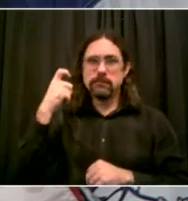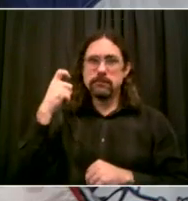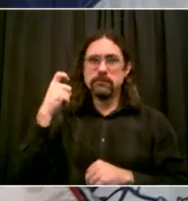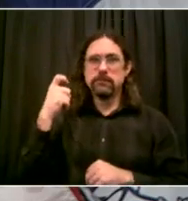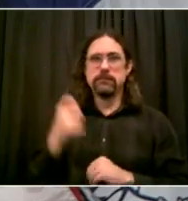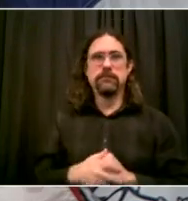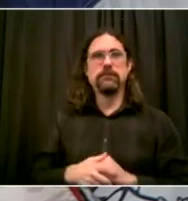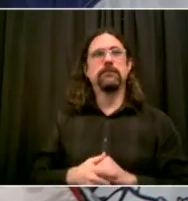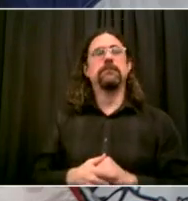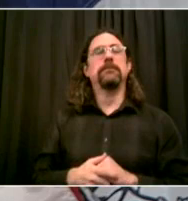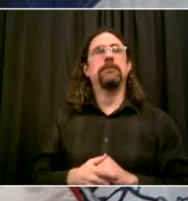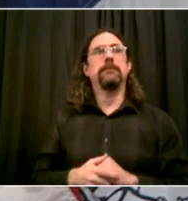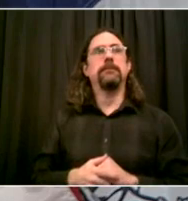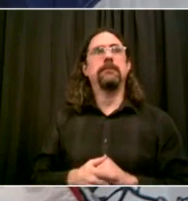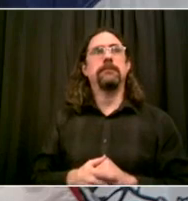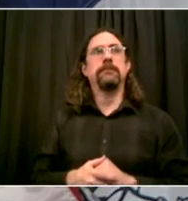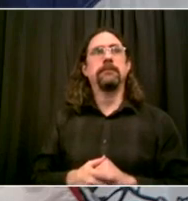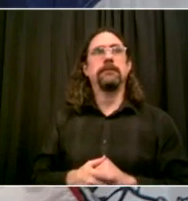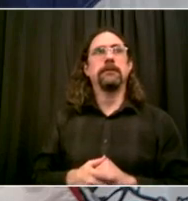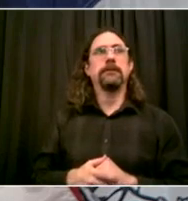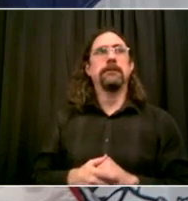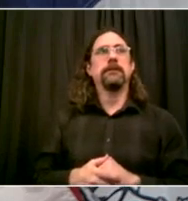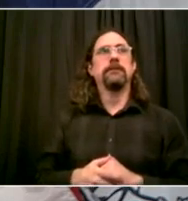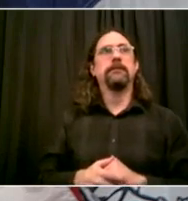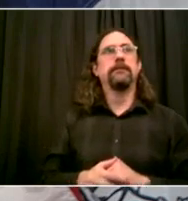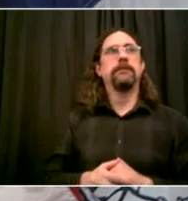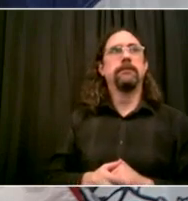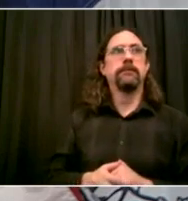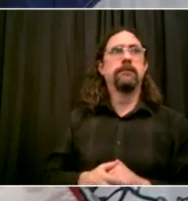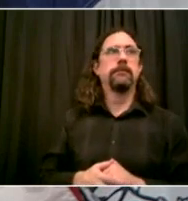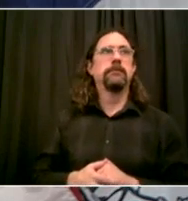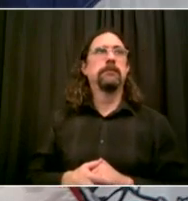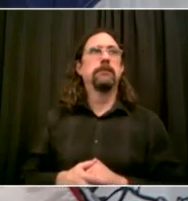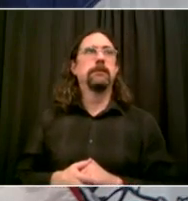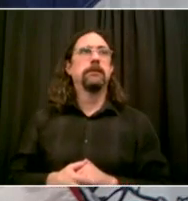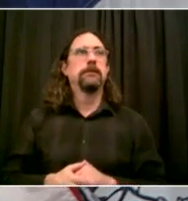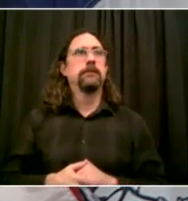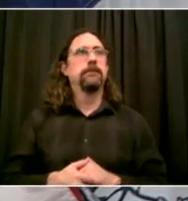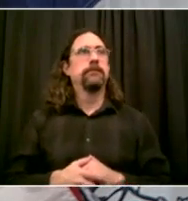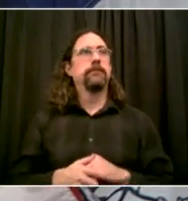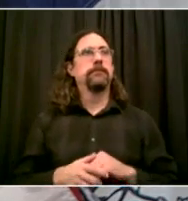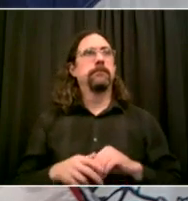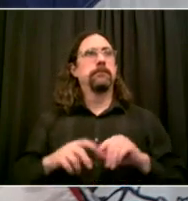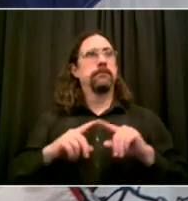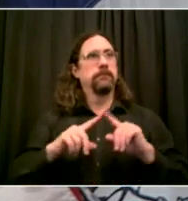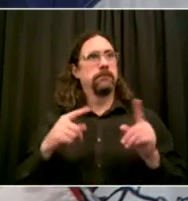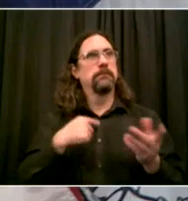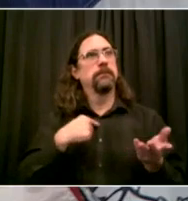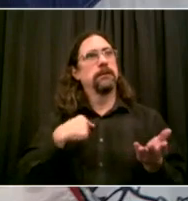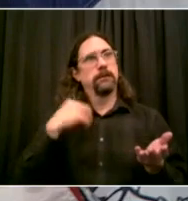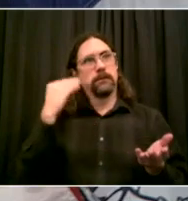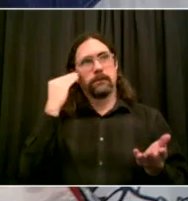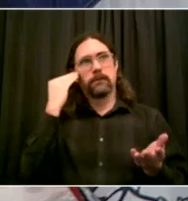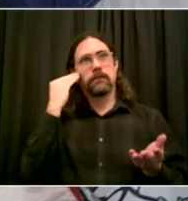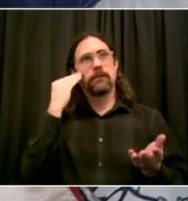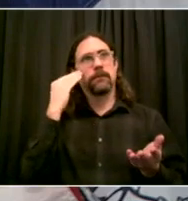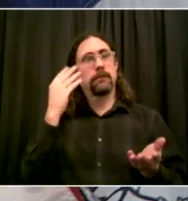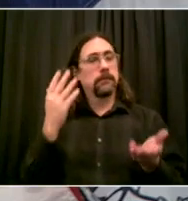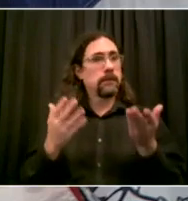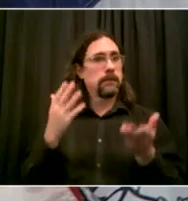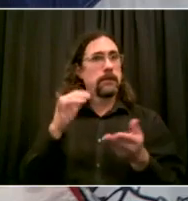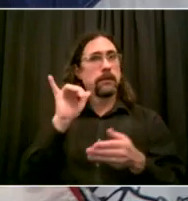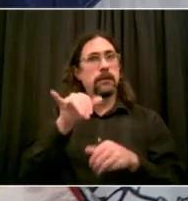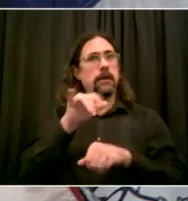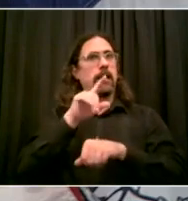enough testing data to be persuasive that we have a clear trend line? It's going to be clear on the Department of